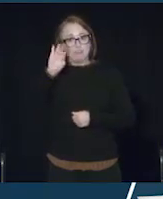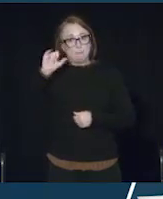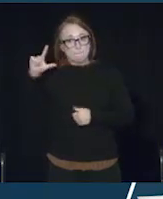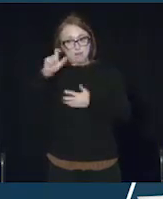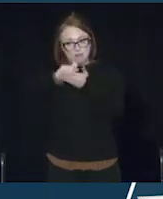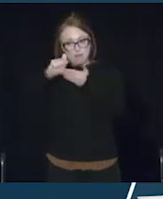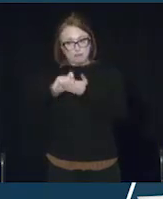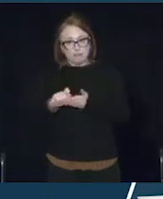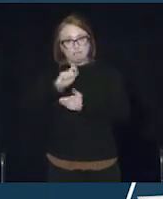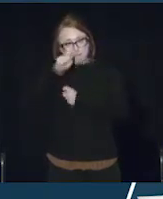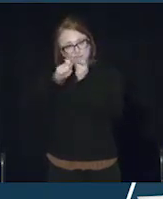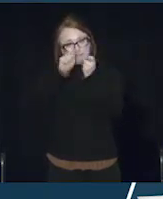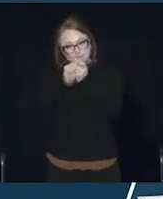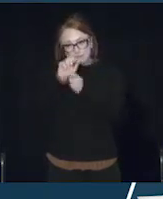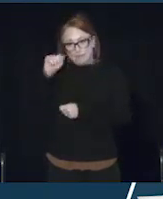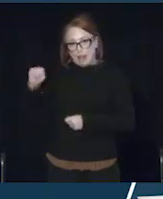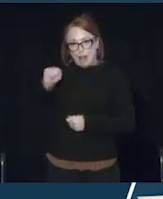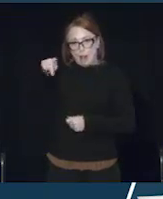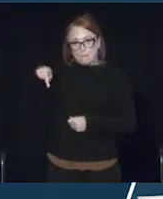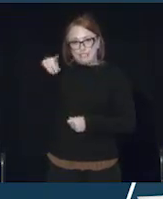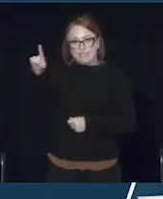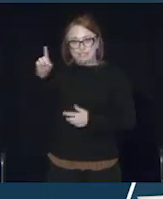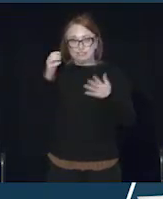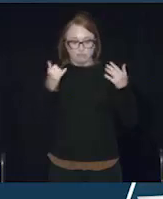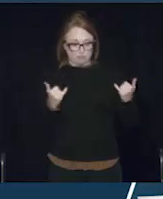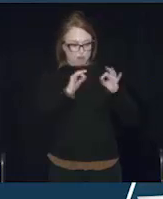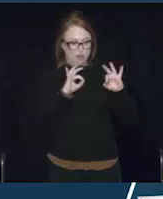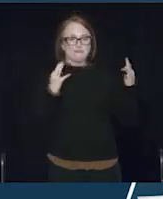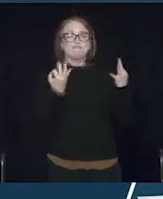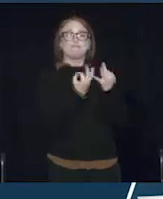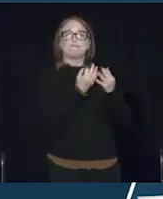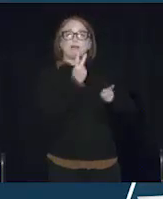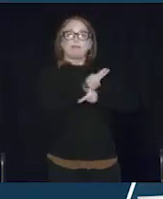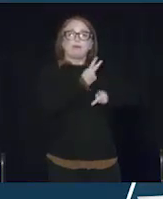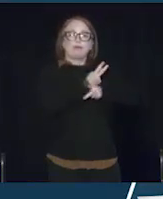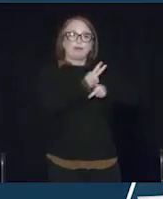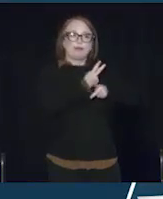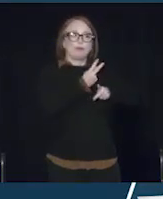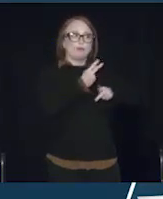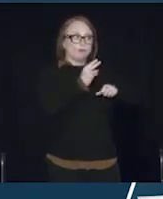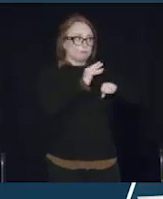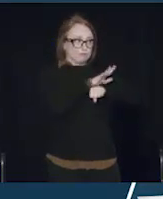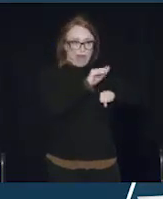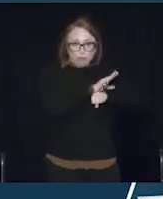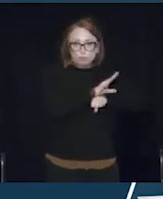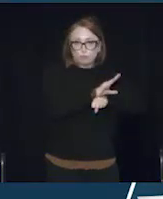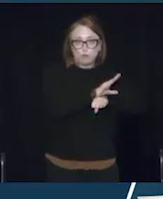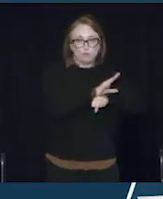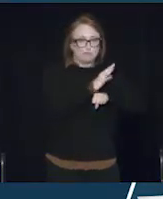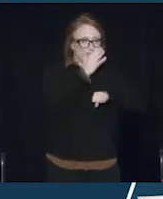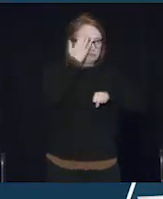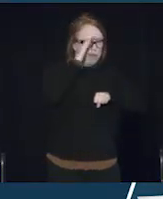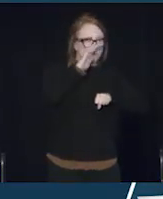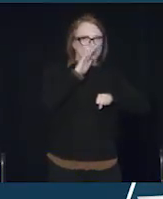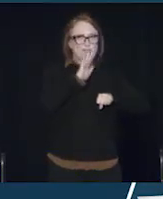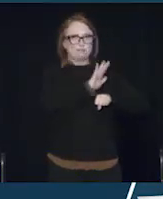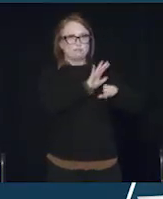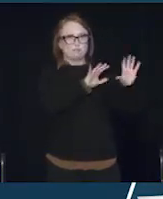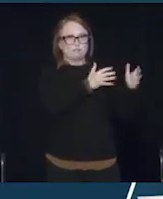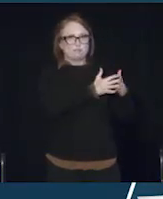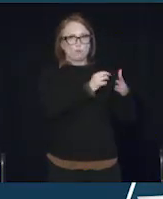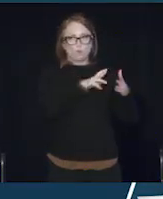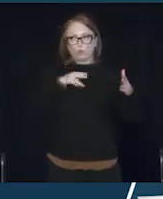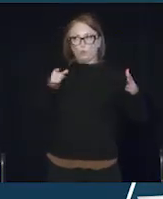for APD because now Family Care Council, you guys, I don't know if it's Family Care Council or you